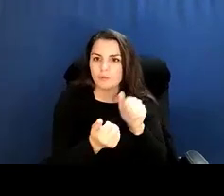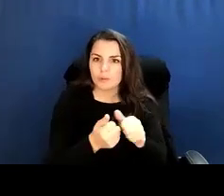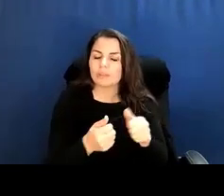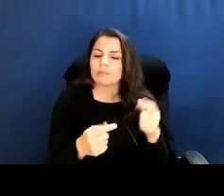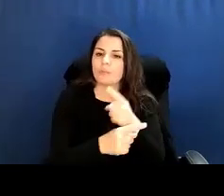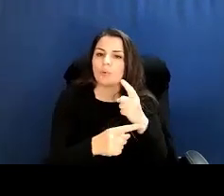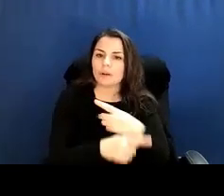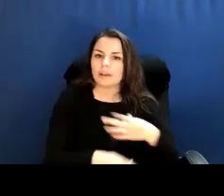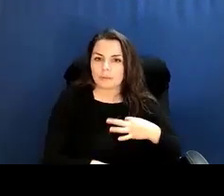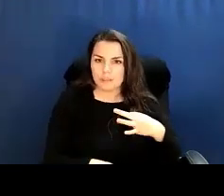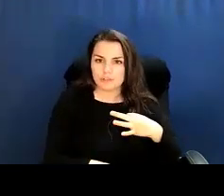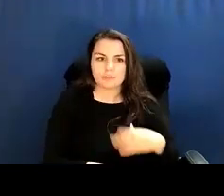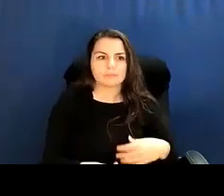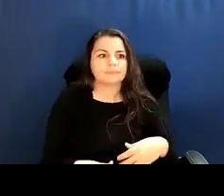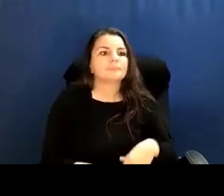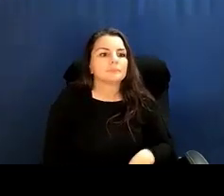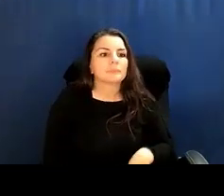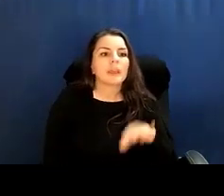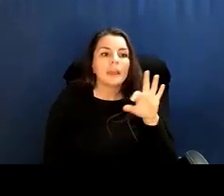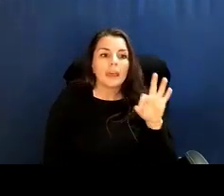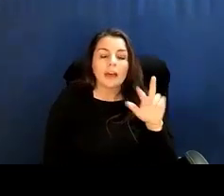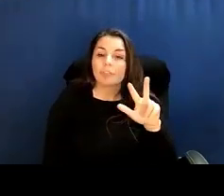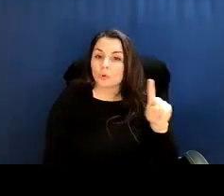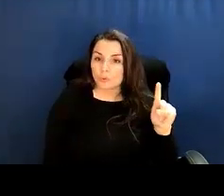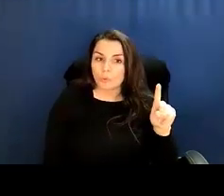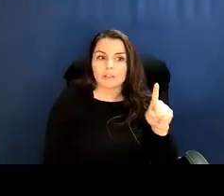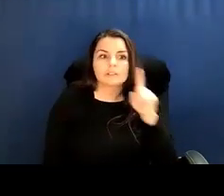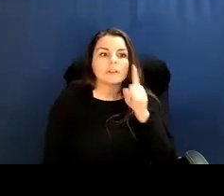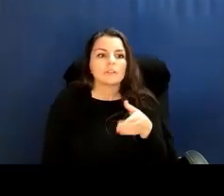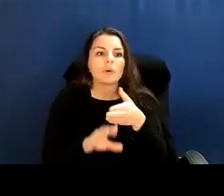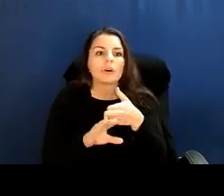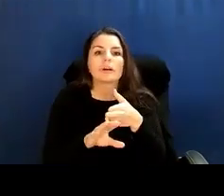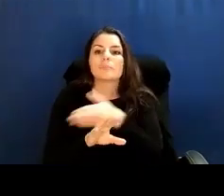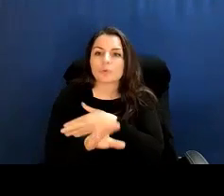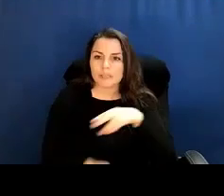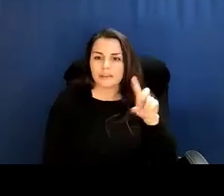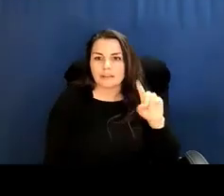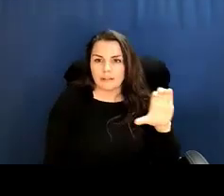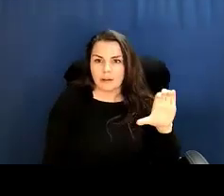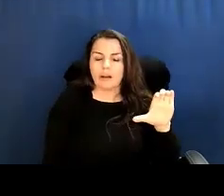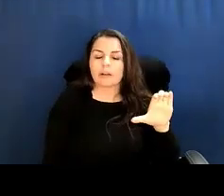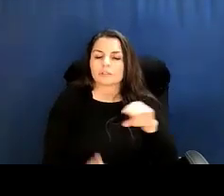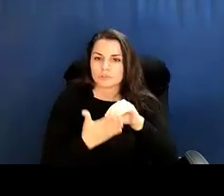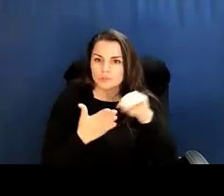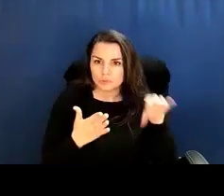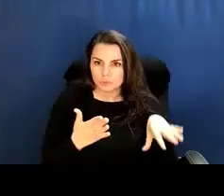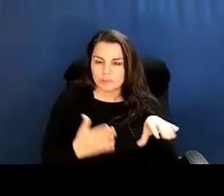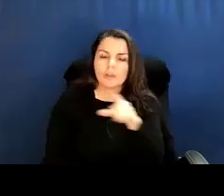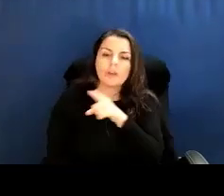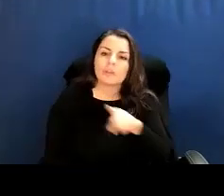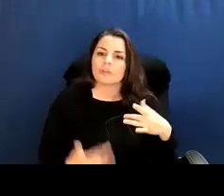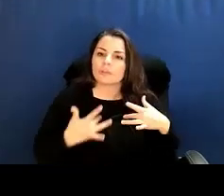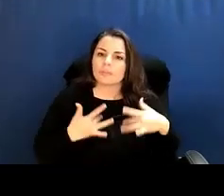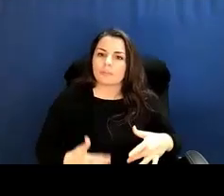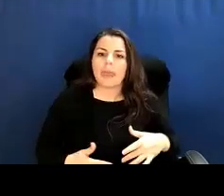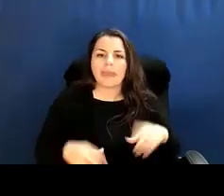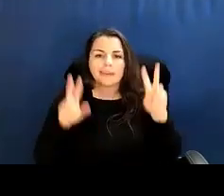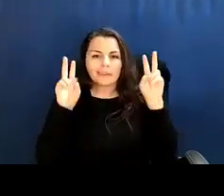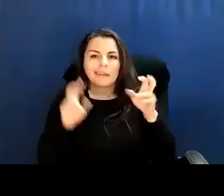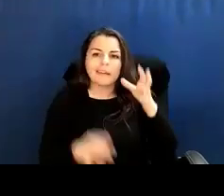F31 fellowships are for predoctoral students. Most of those come in under the so-called parent